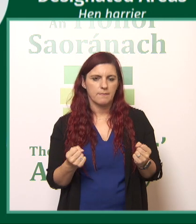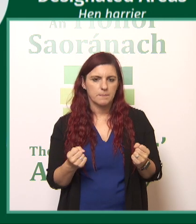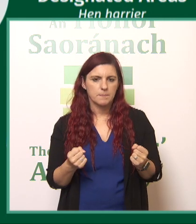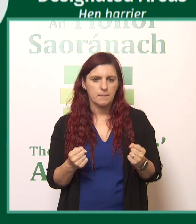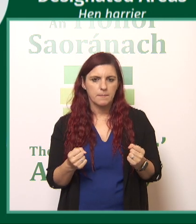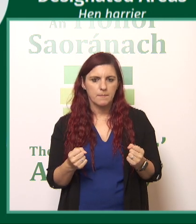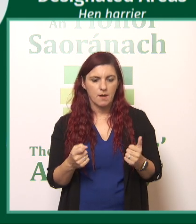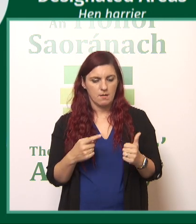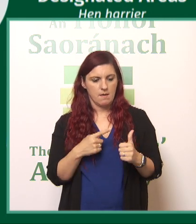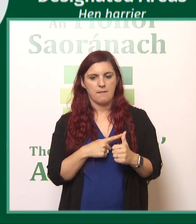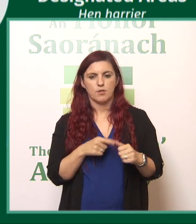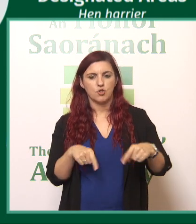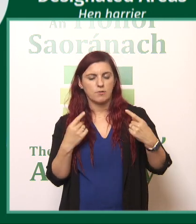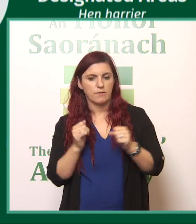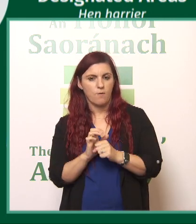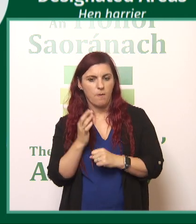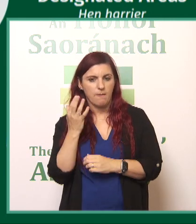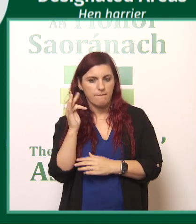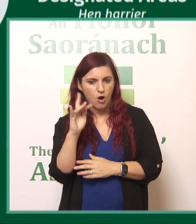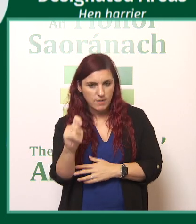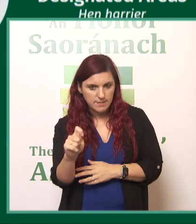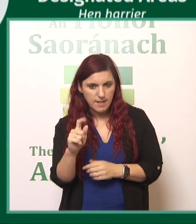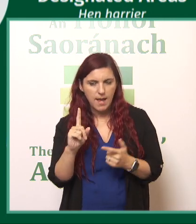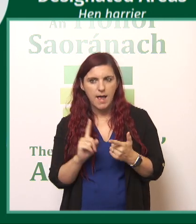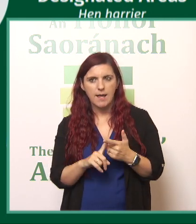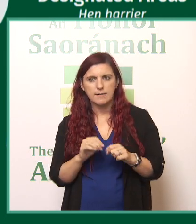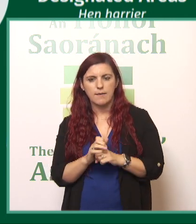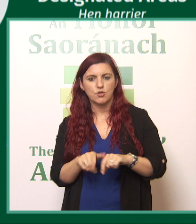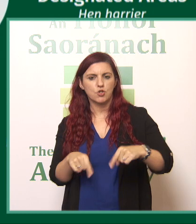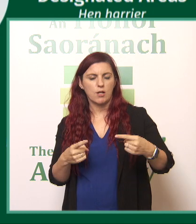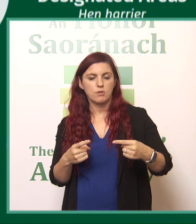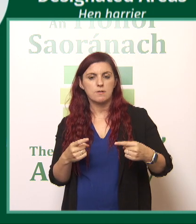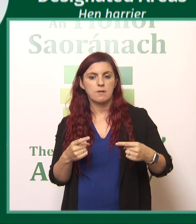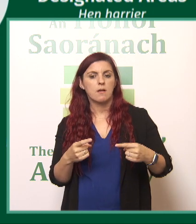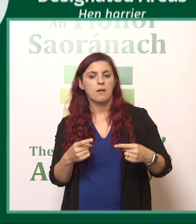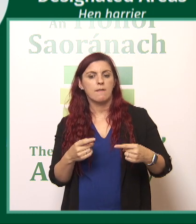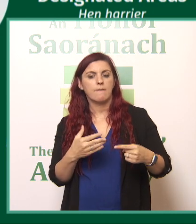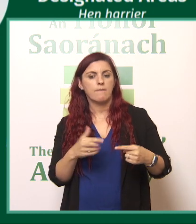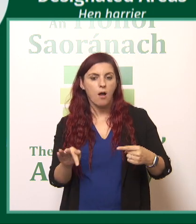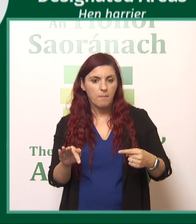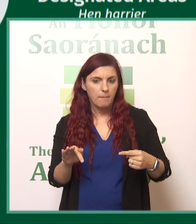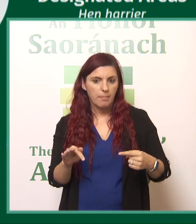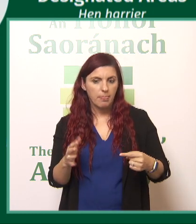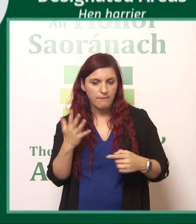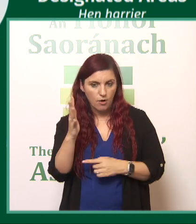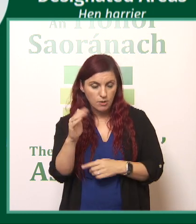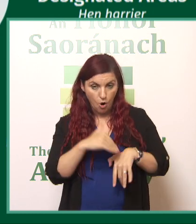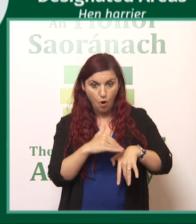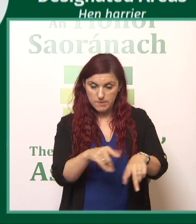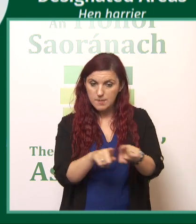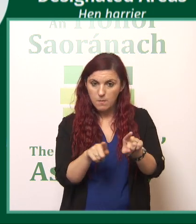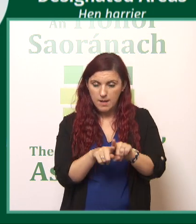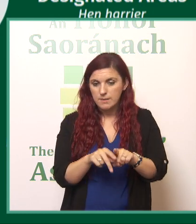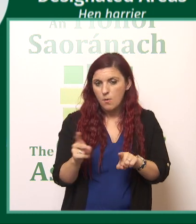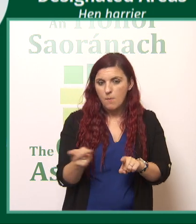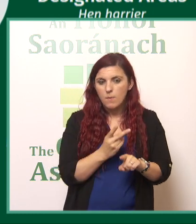our forests from a biodiversity point of view, and there are challenges from our forests on biodiversity as well. So some of the challenges